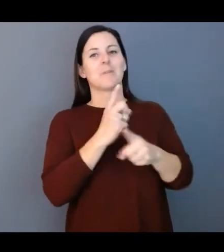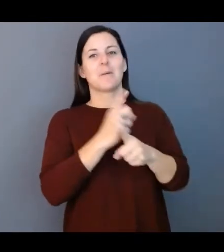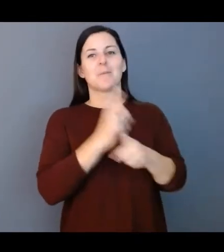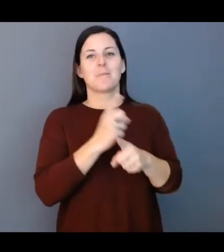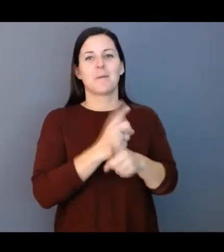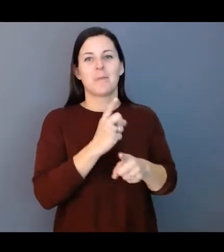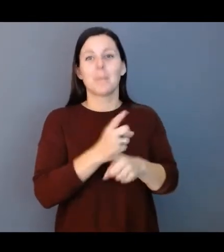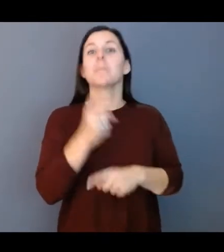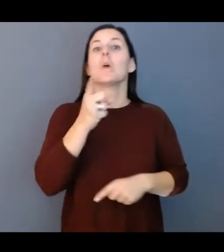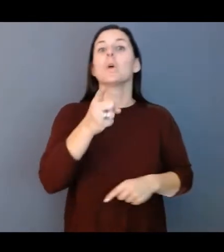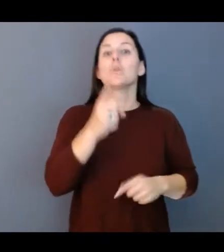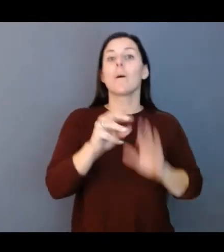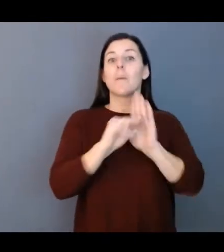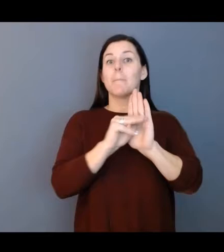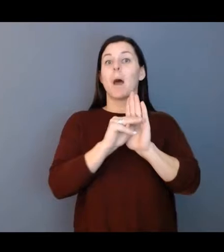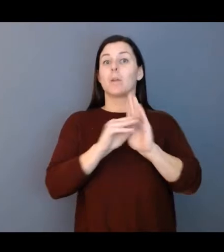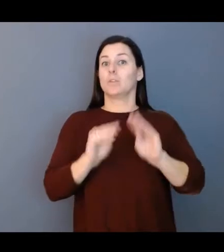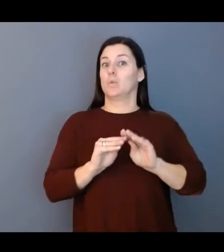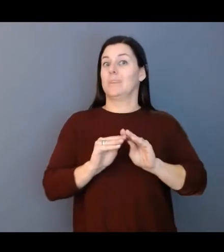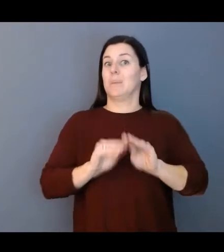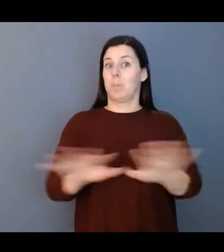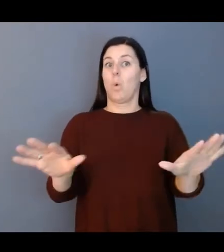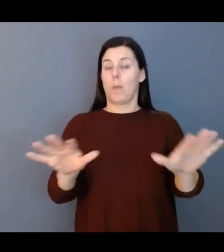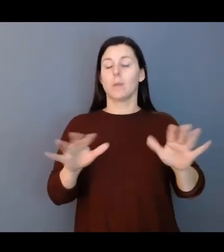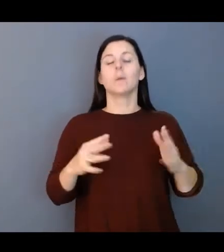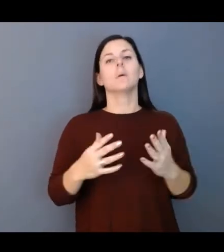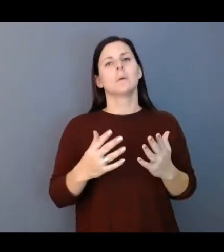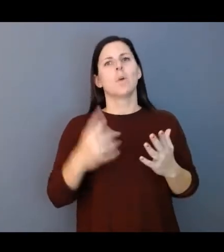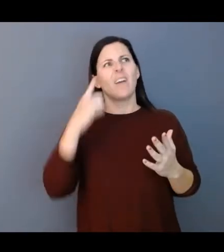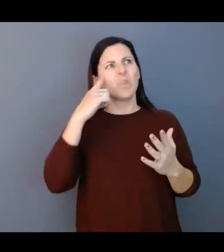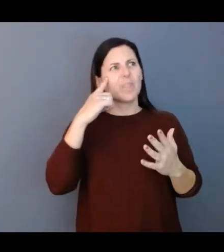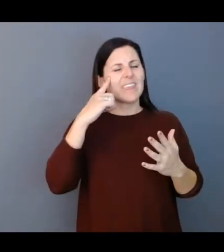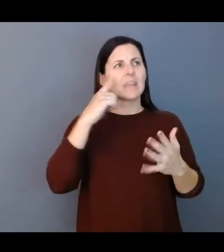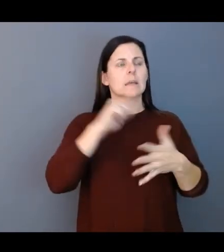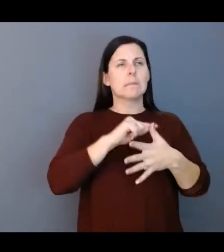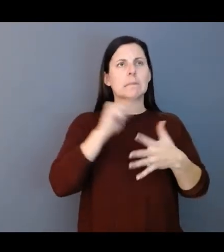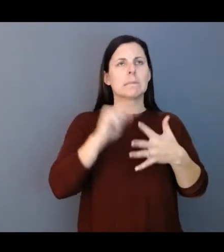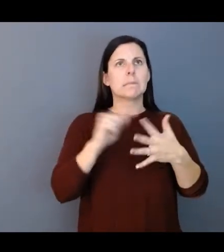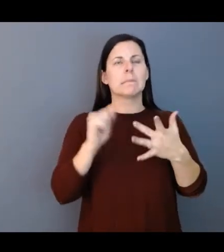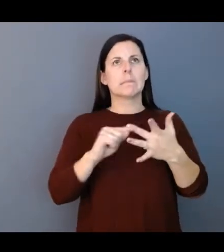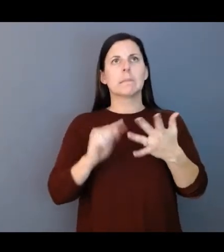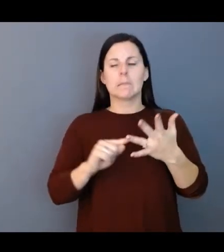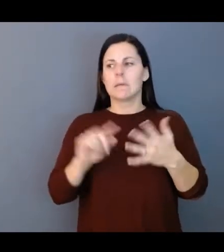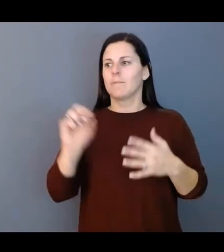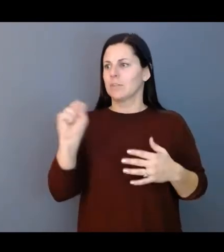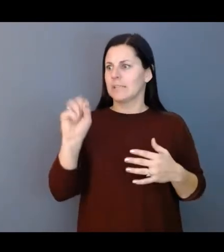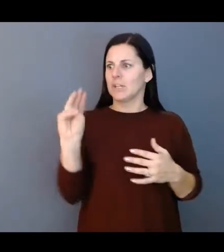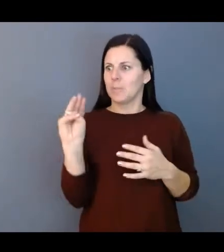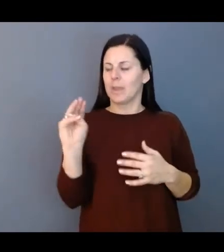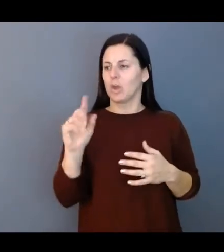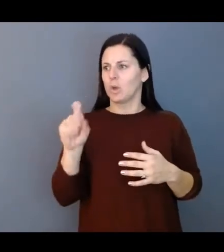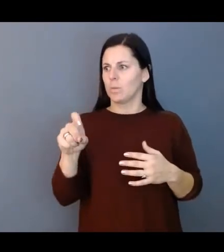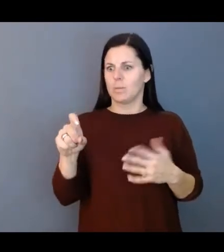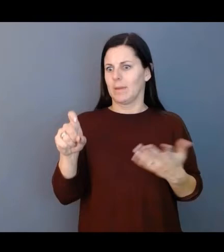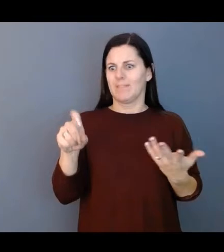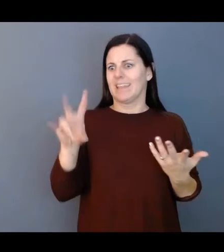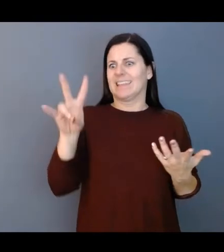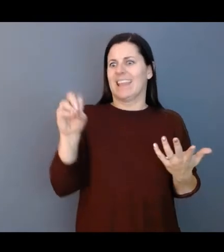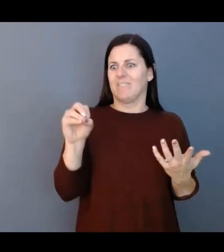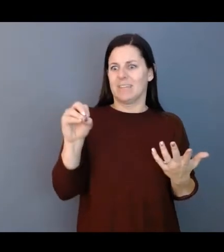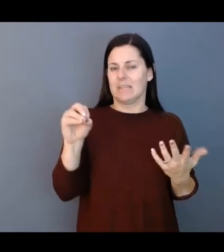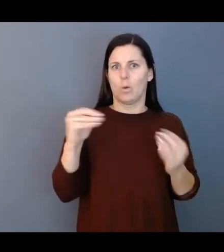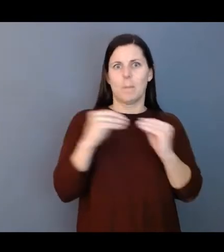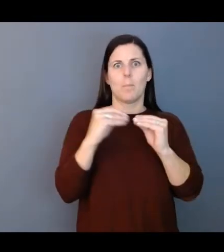That's right. So when you're deploying a model, there's lots of things to think about. You have, especially on SageMaker, you have 70